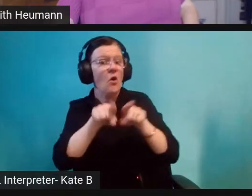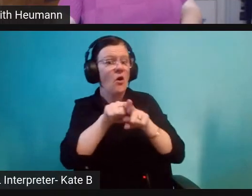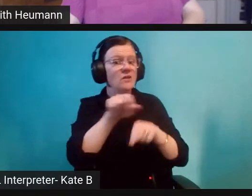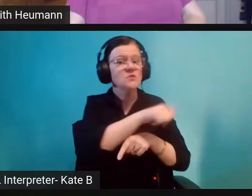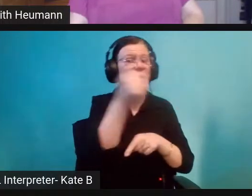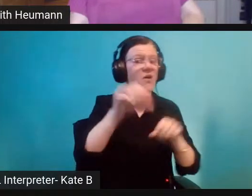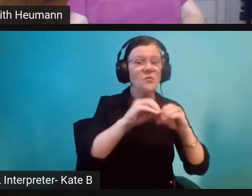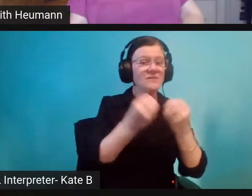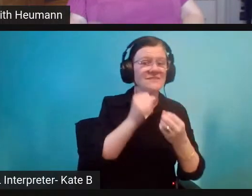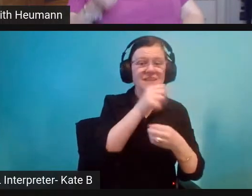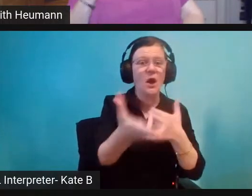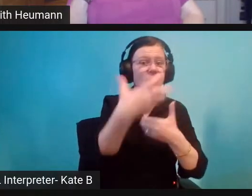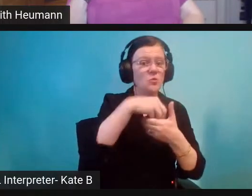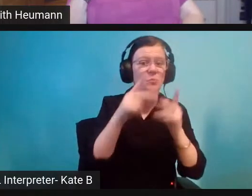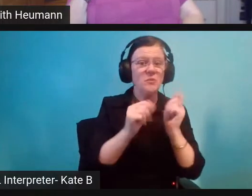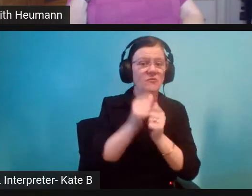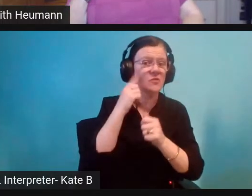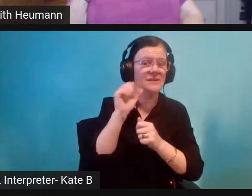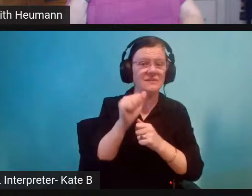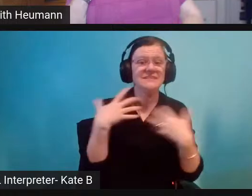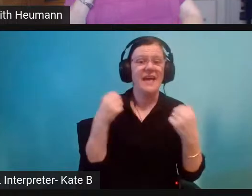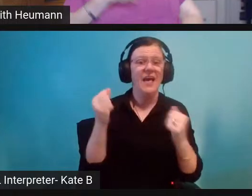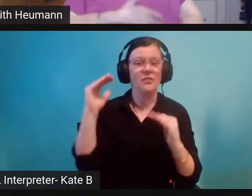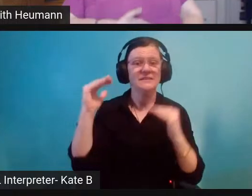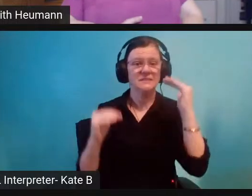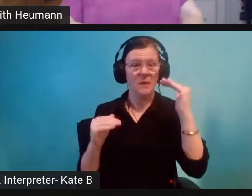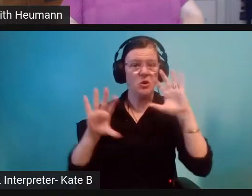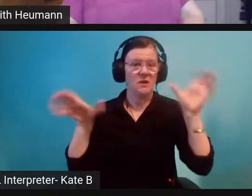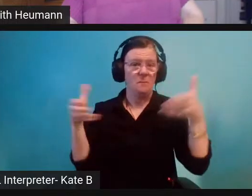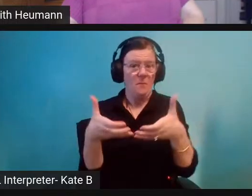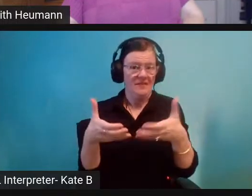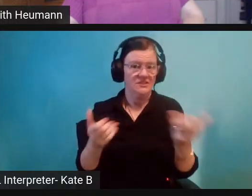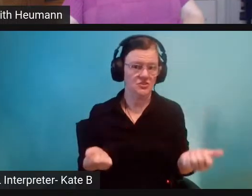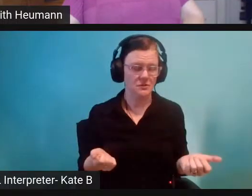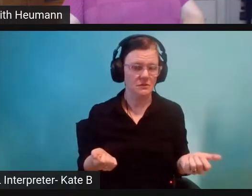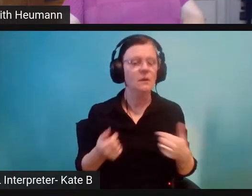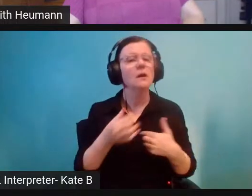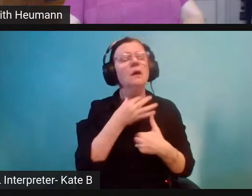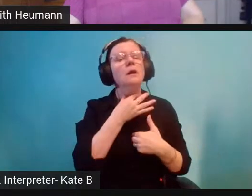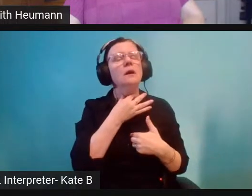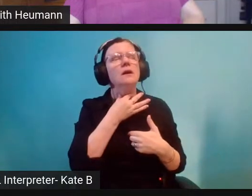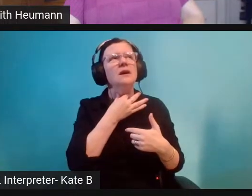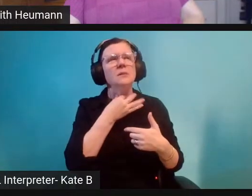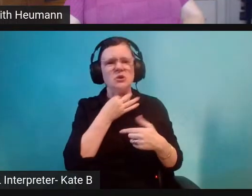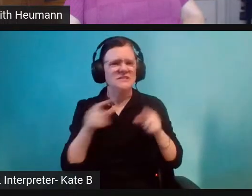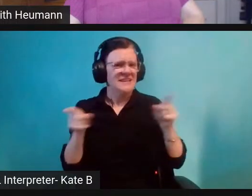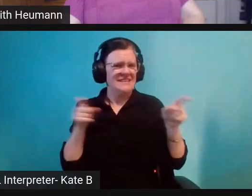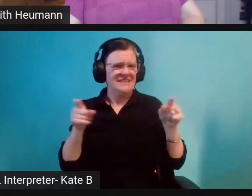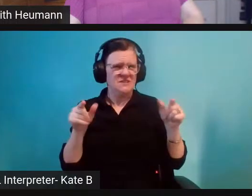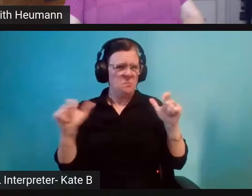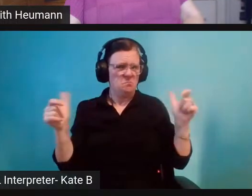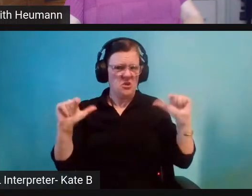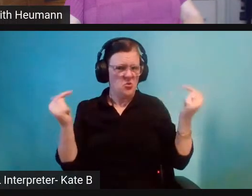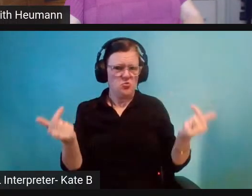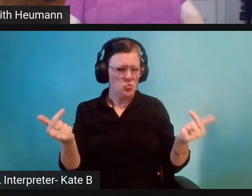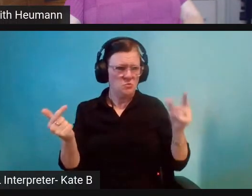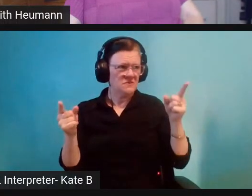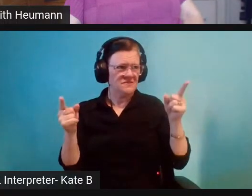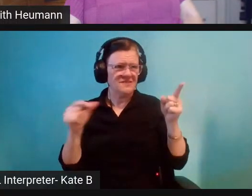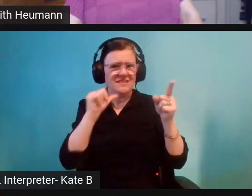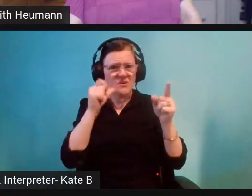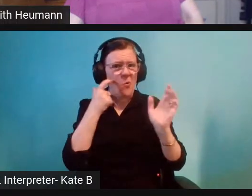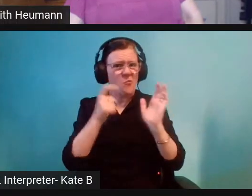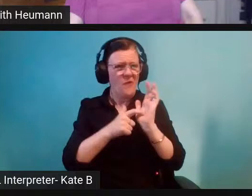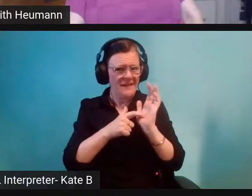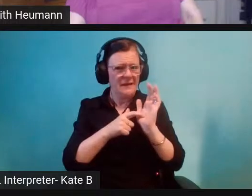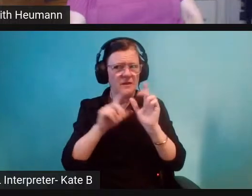people with disabilities as a health disparity population. And I'm just curious, you don't need to know, of course, all the details